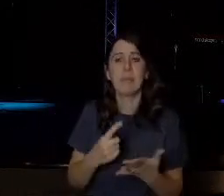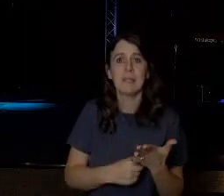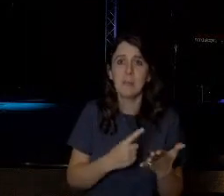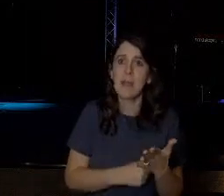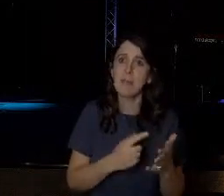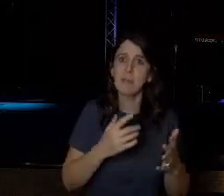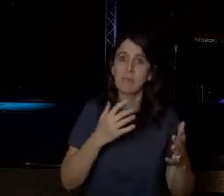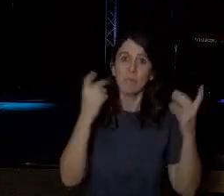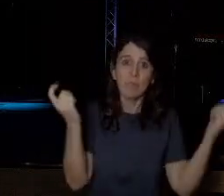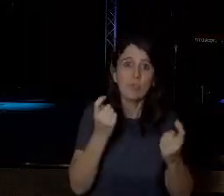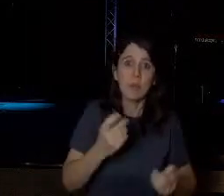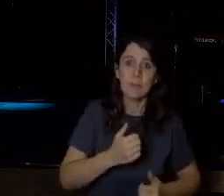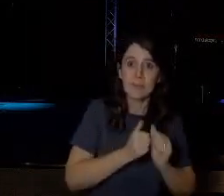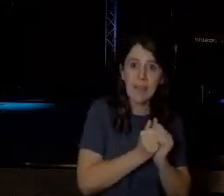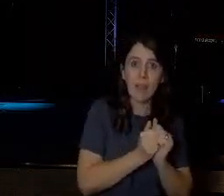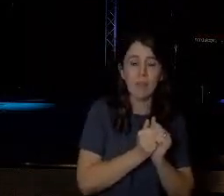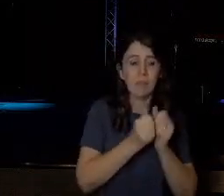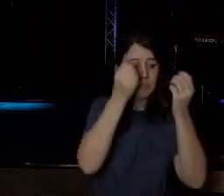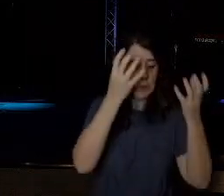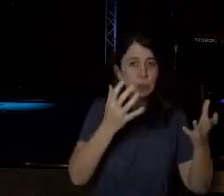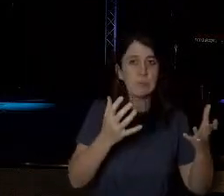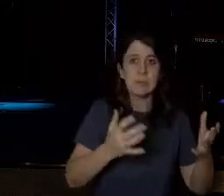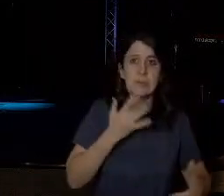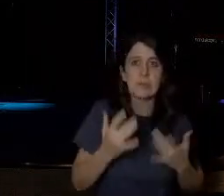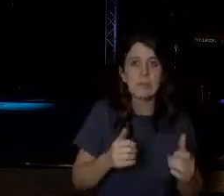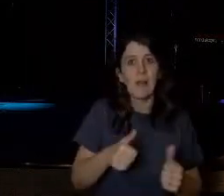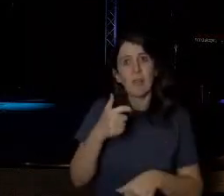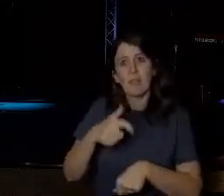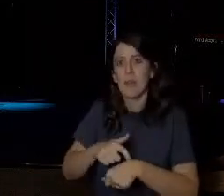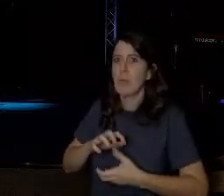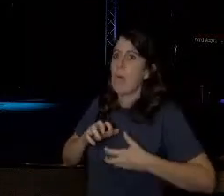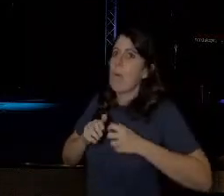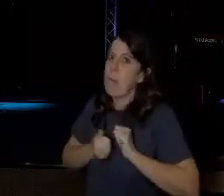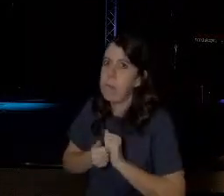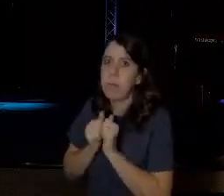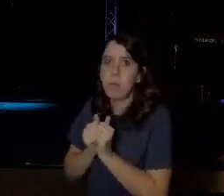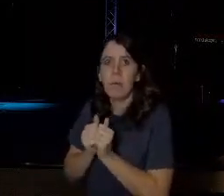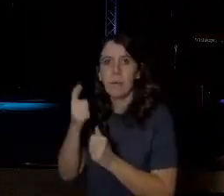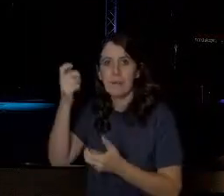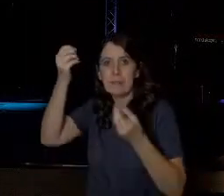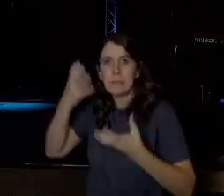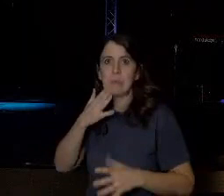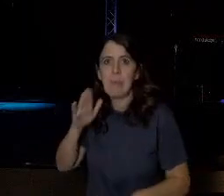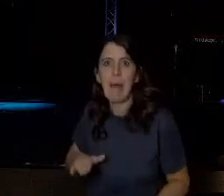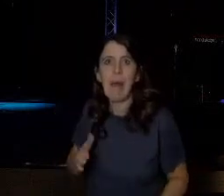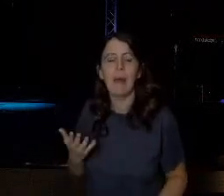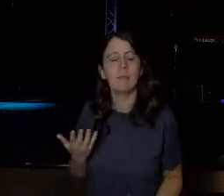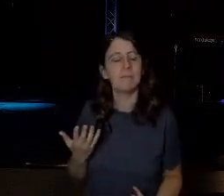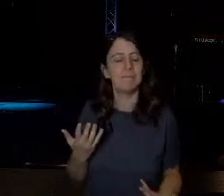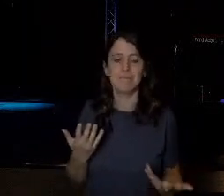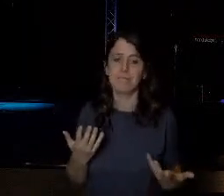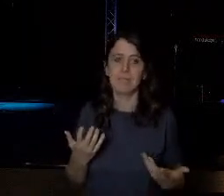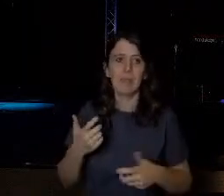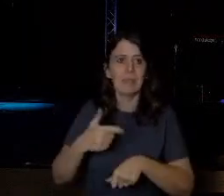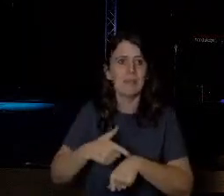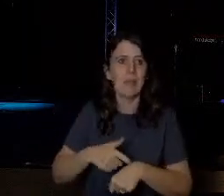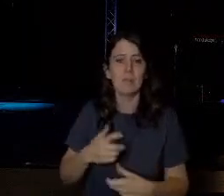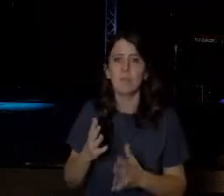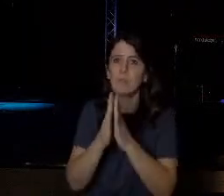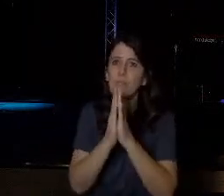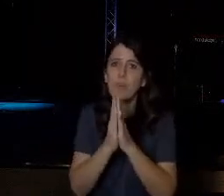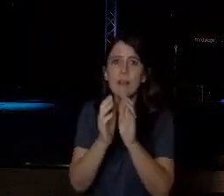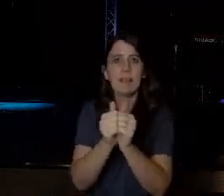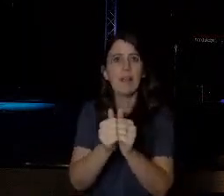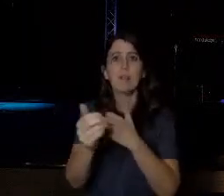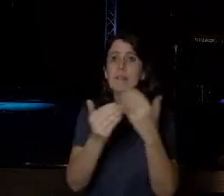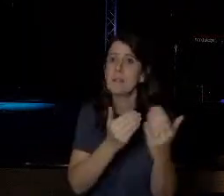rejoice together over some exciting news. There's going to be times where we mourn together over some bad news. There's going to be some times where we just spend time in prayer together.